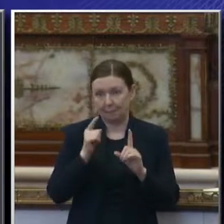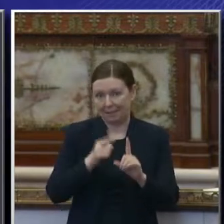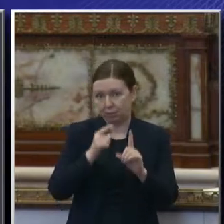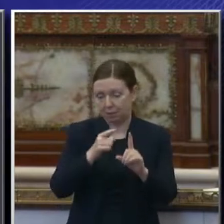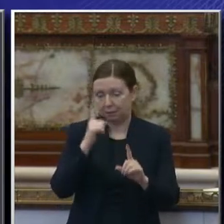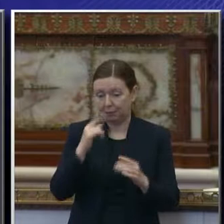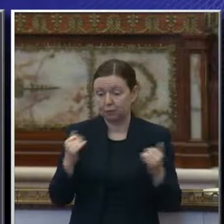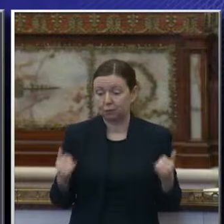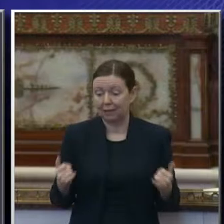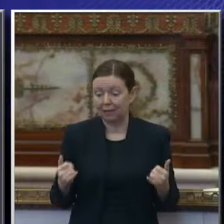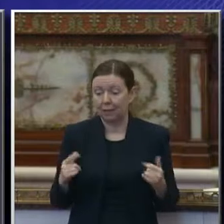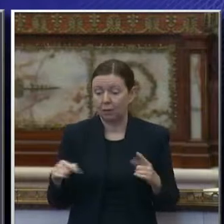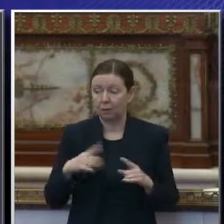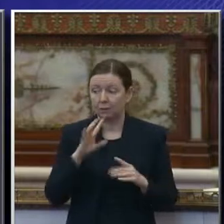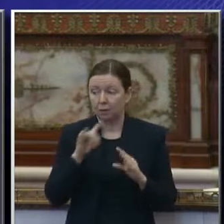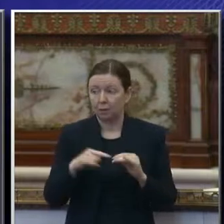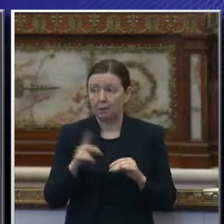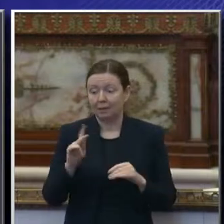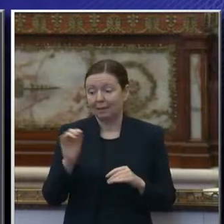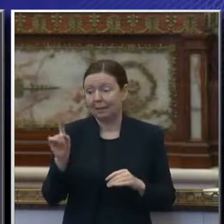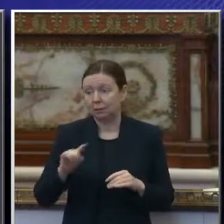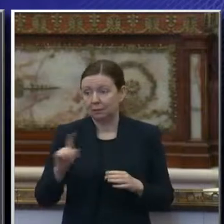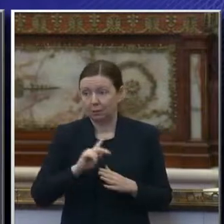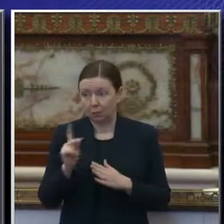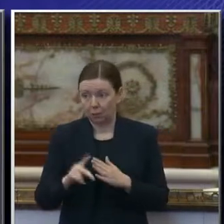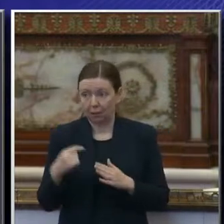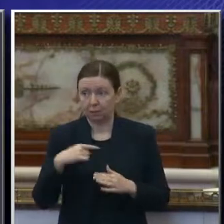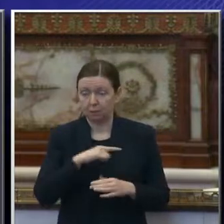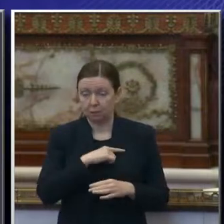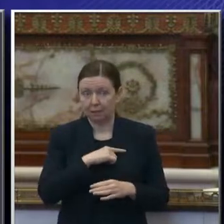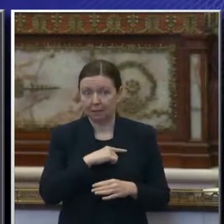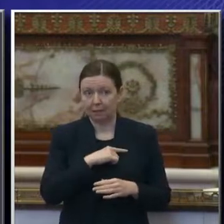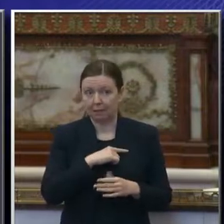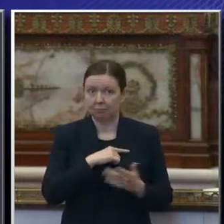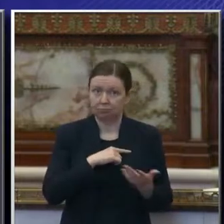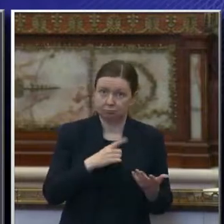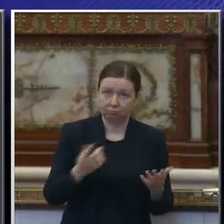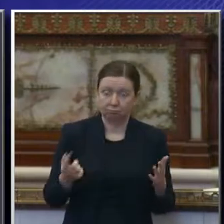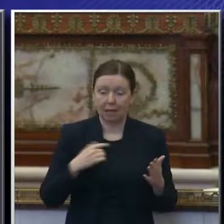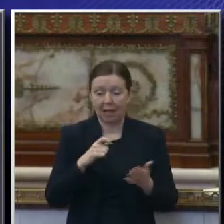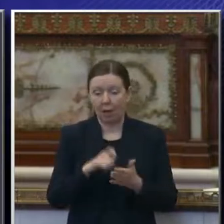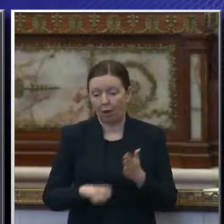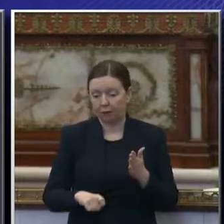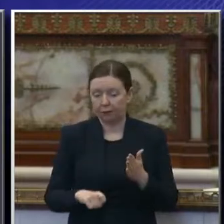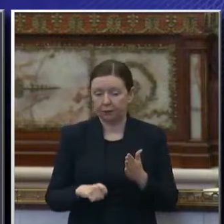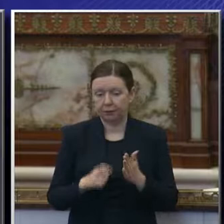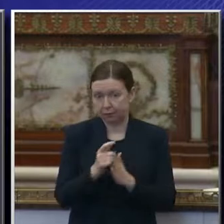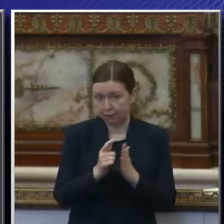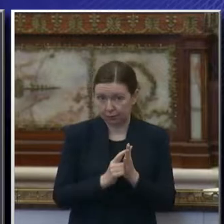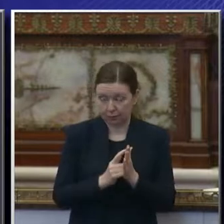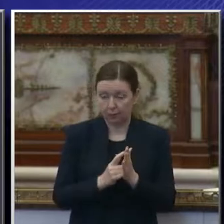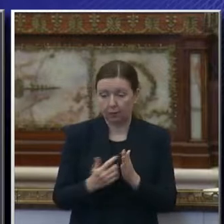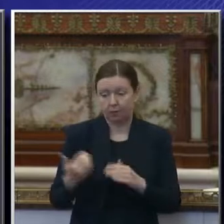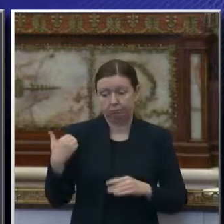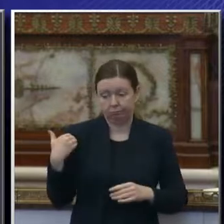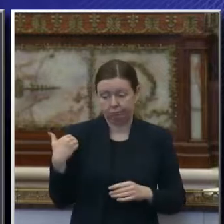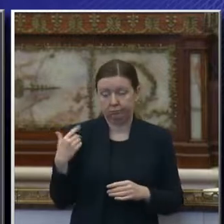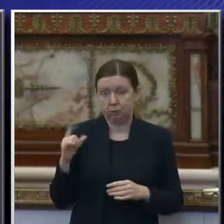now, when we talk about KOZ programs, I authored a piece of legislation back